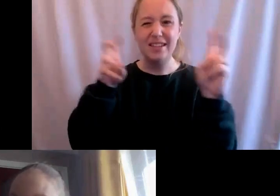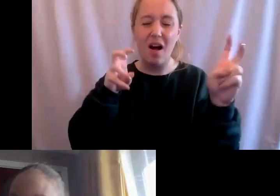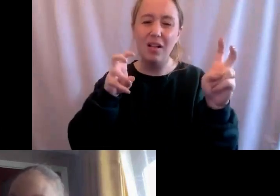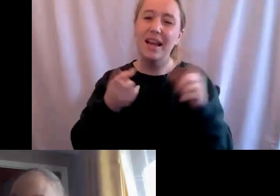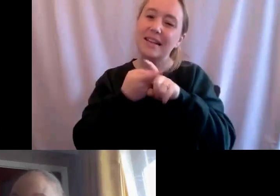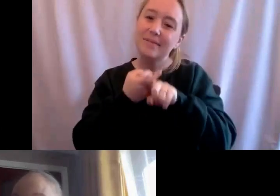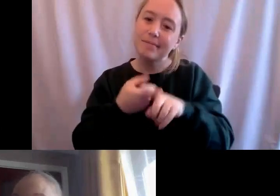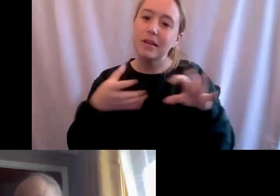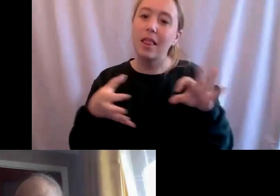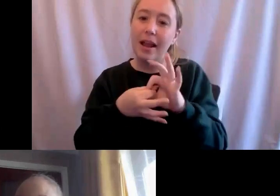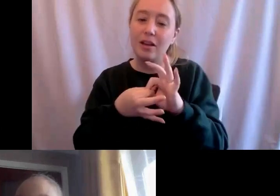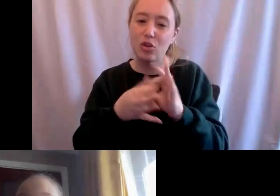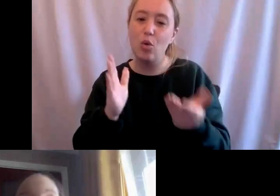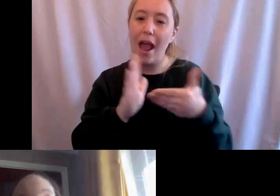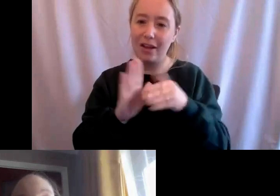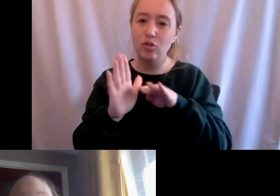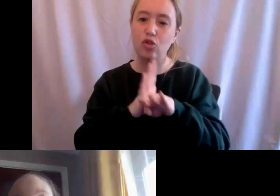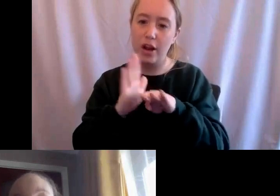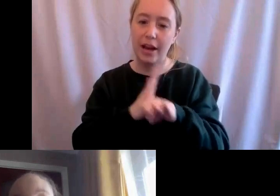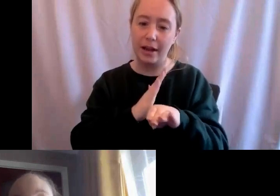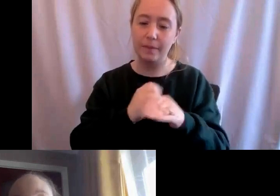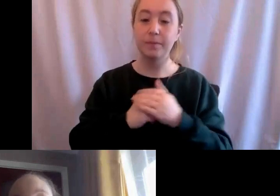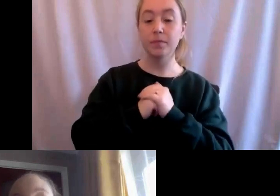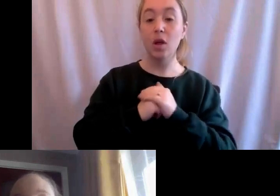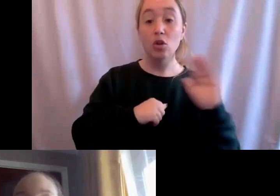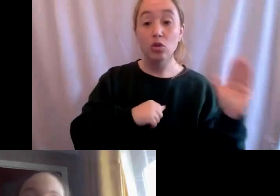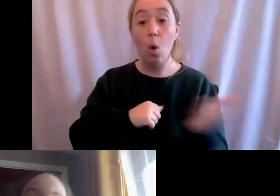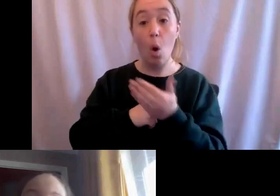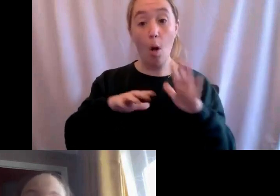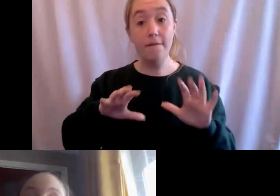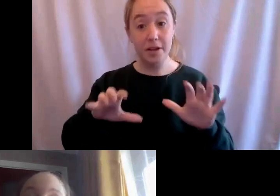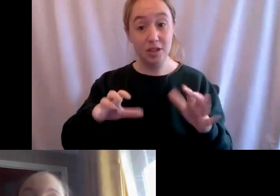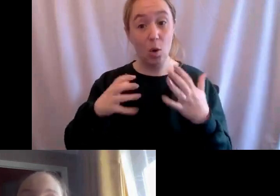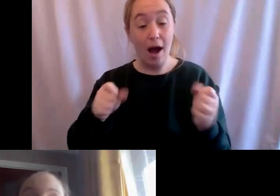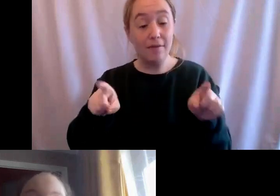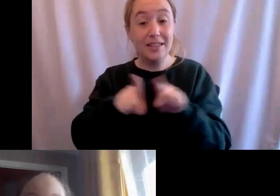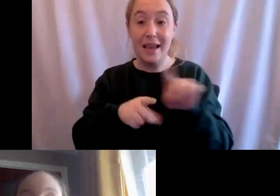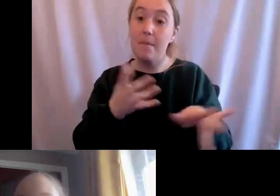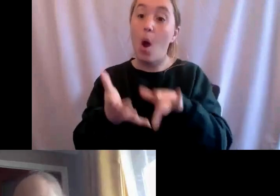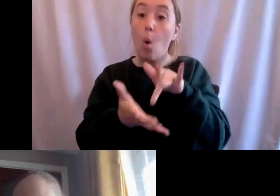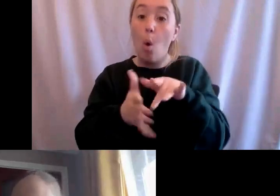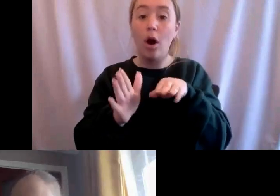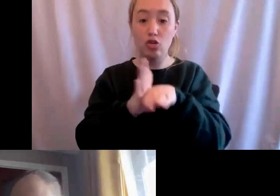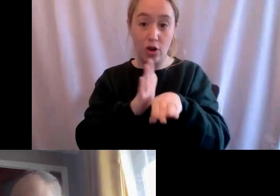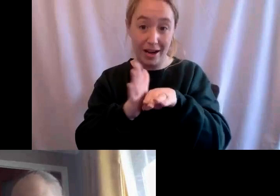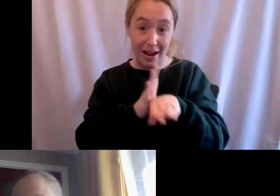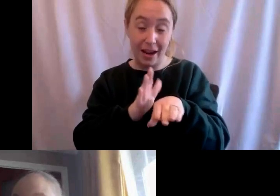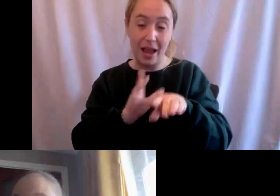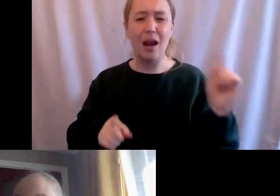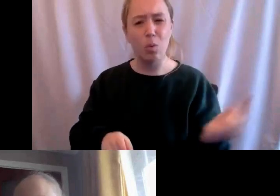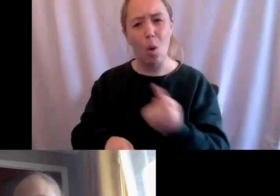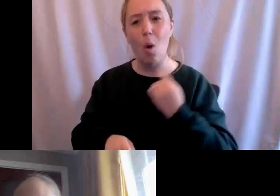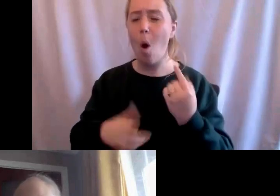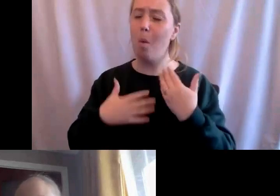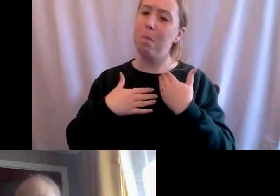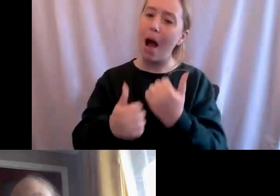training. Essentially, we have the same core training and a passion to help you get yourself better. And we